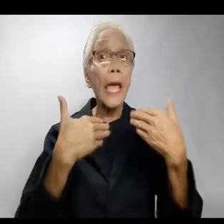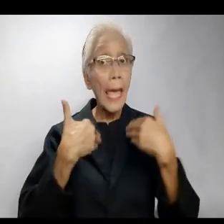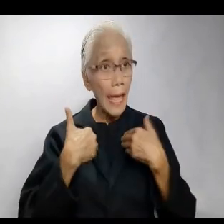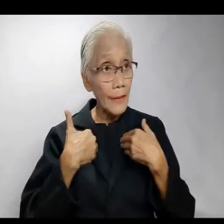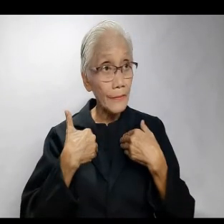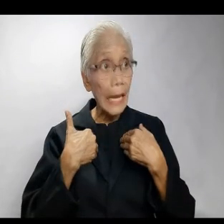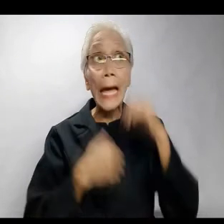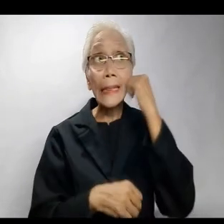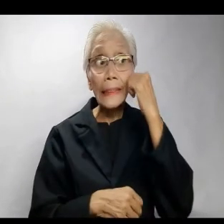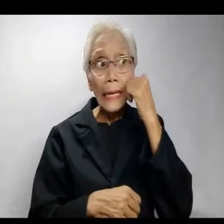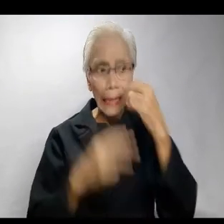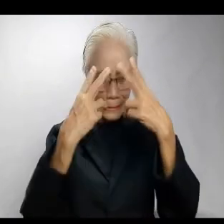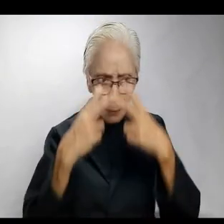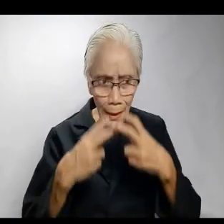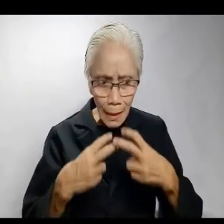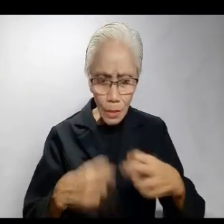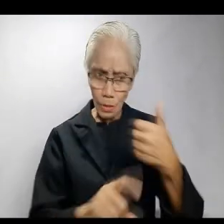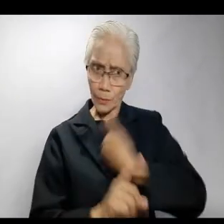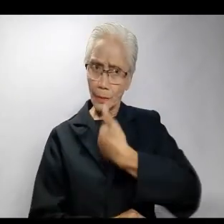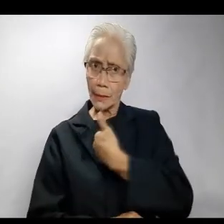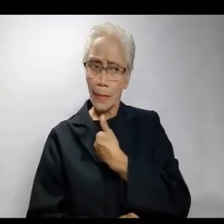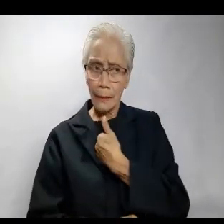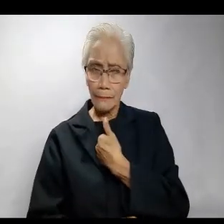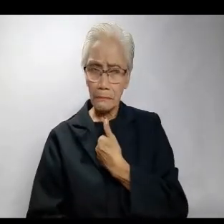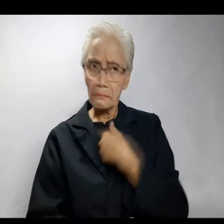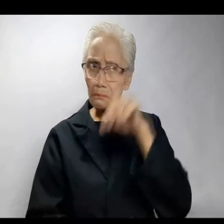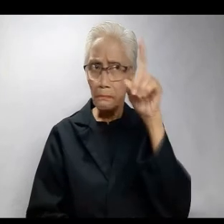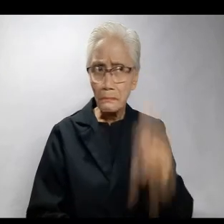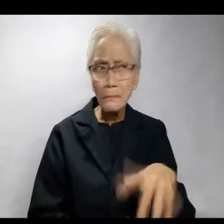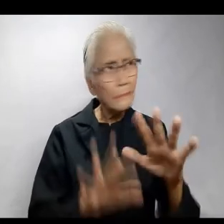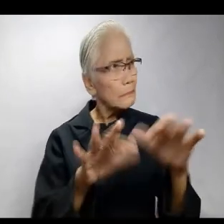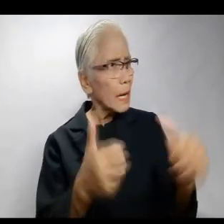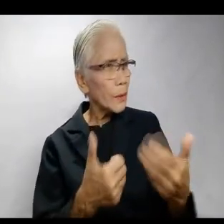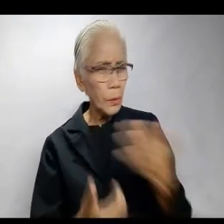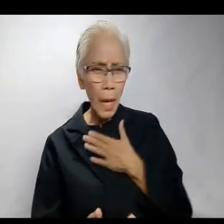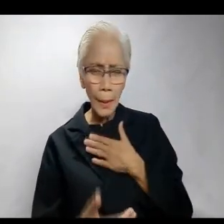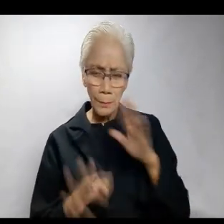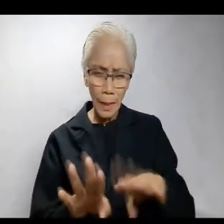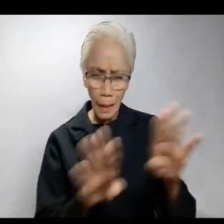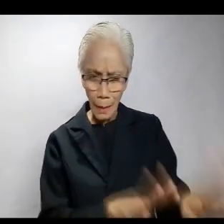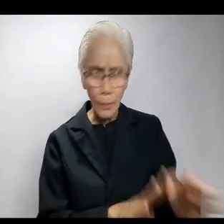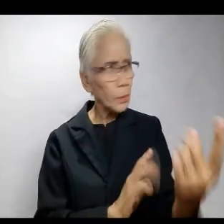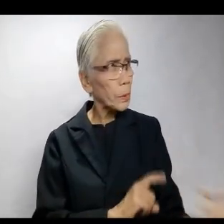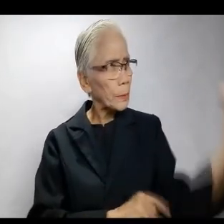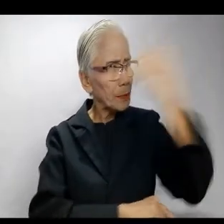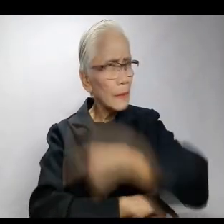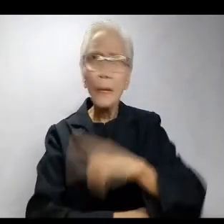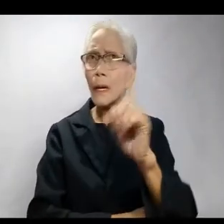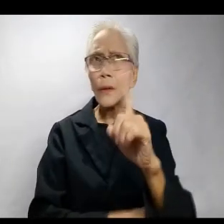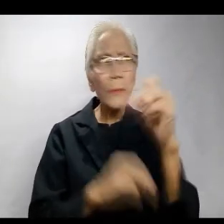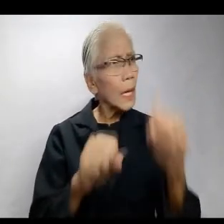suggestions. First, have a daily examination of conscience. How was my behavior during the